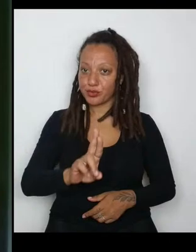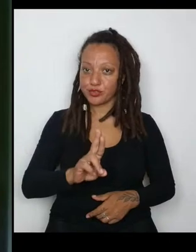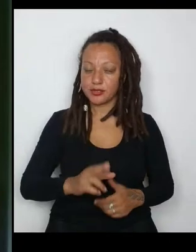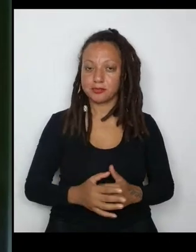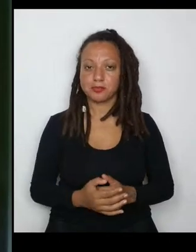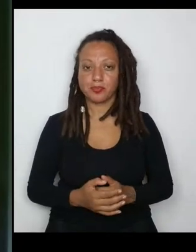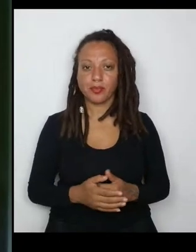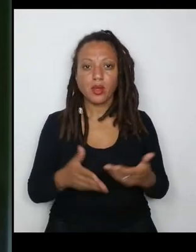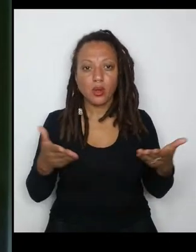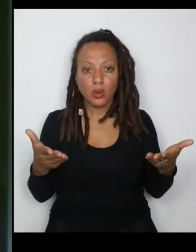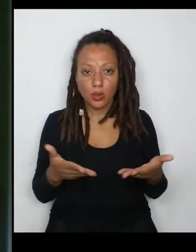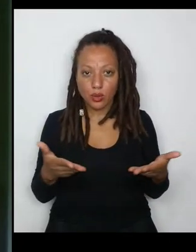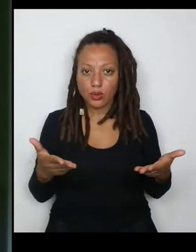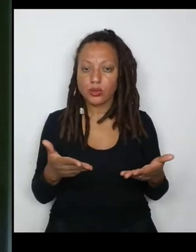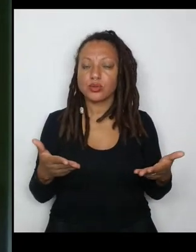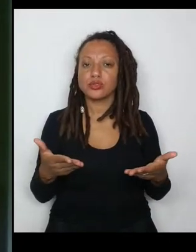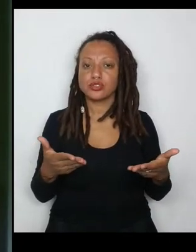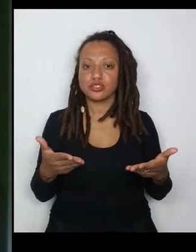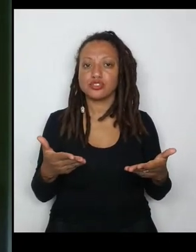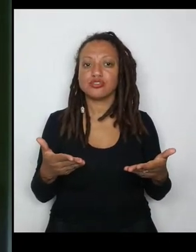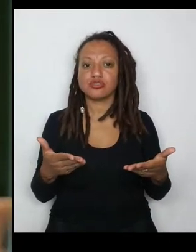along you know